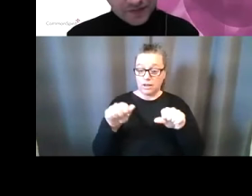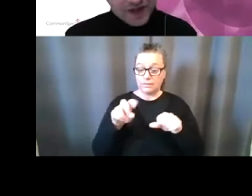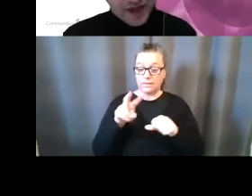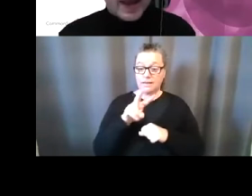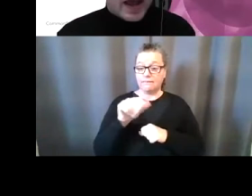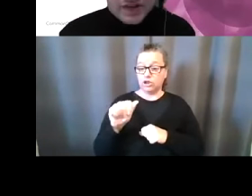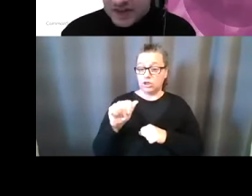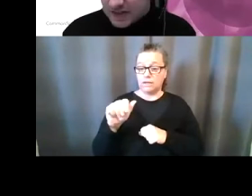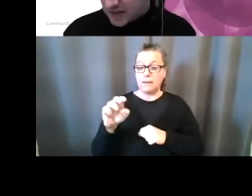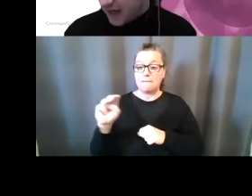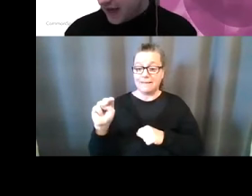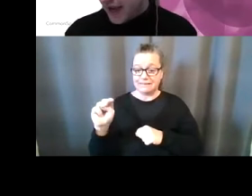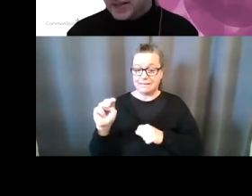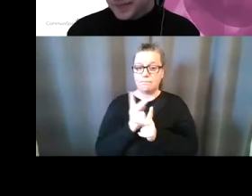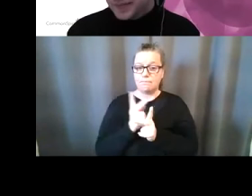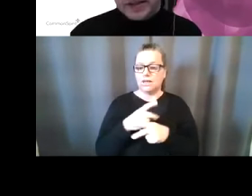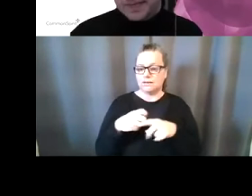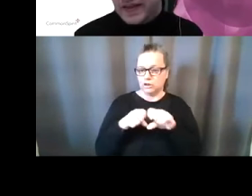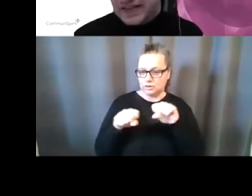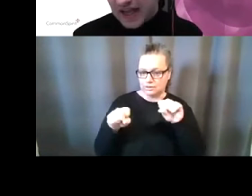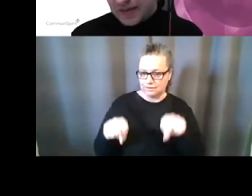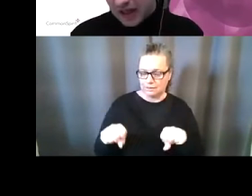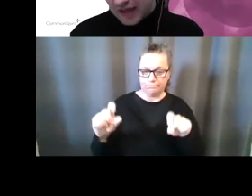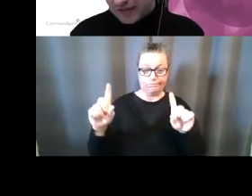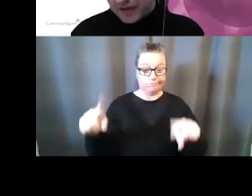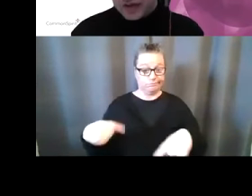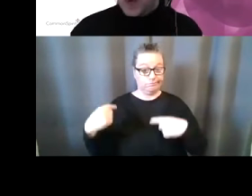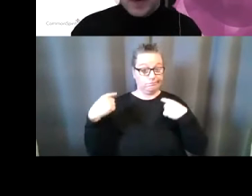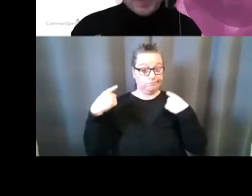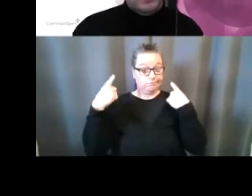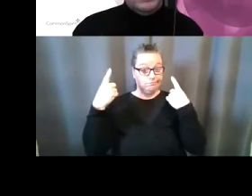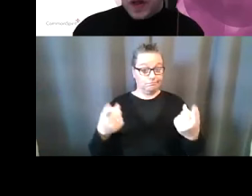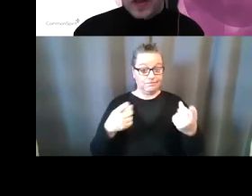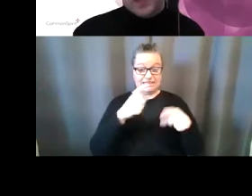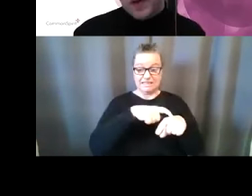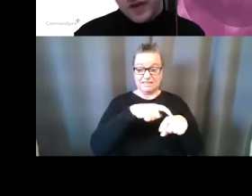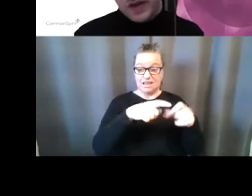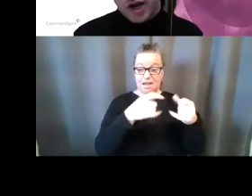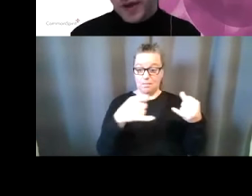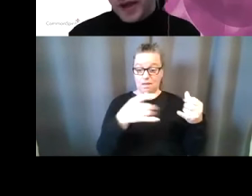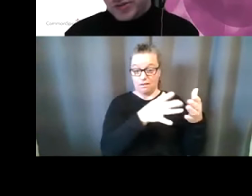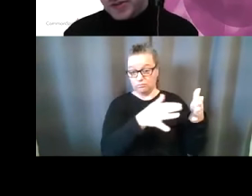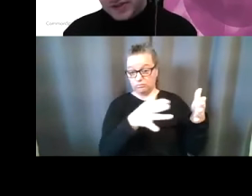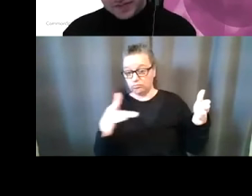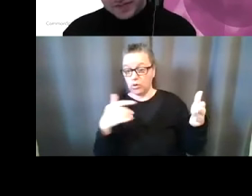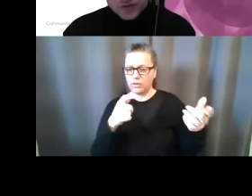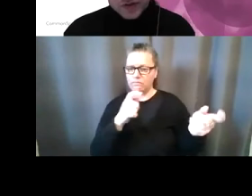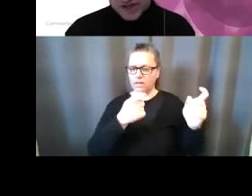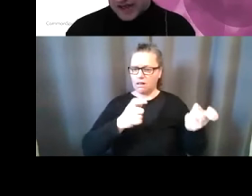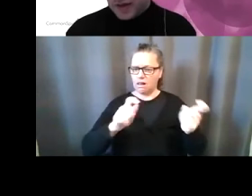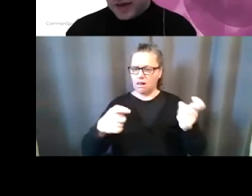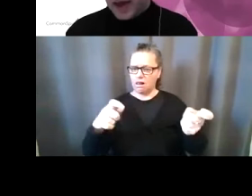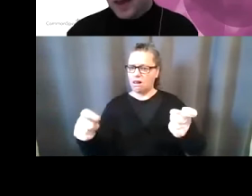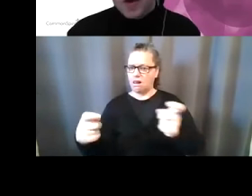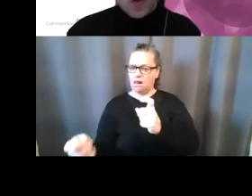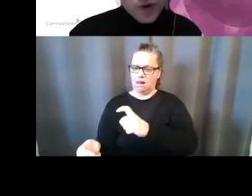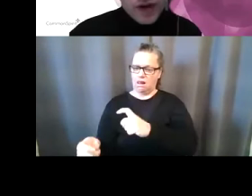System. And ever since then, as depicted by this timeline, we've been slowly evolving our management system over